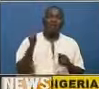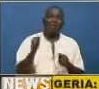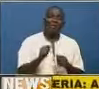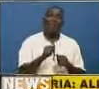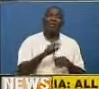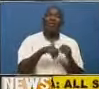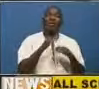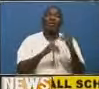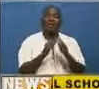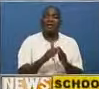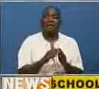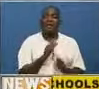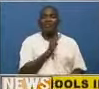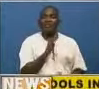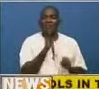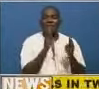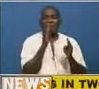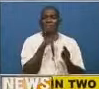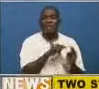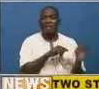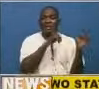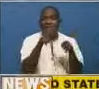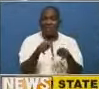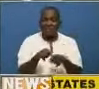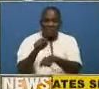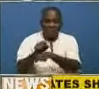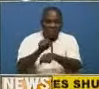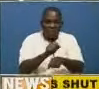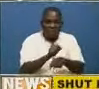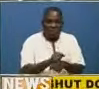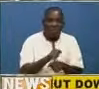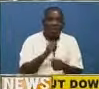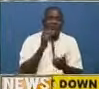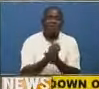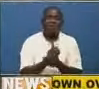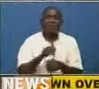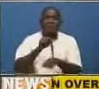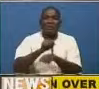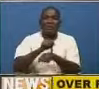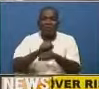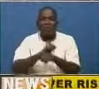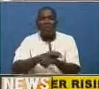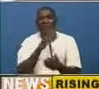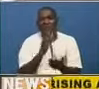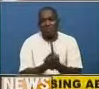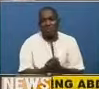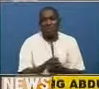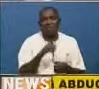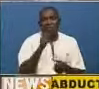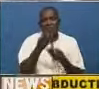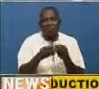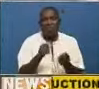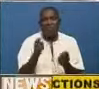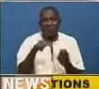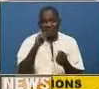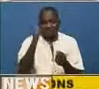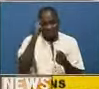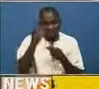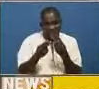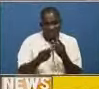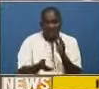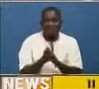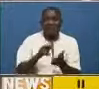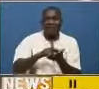the contractors in the region to move to site whenever a top-level government team is paying a working visit to the